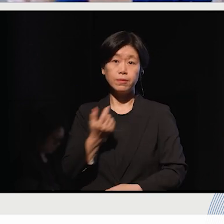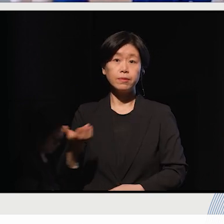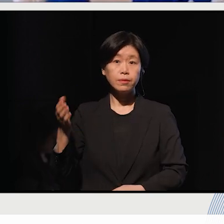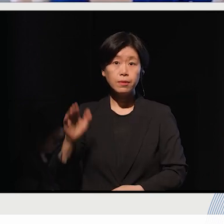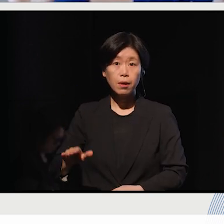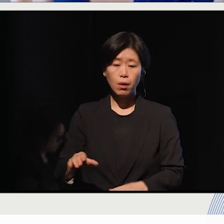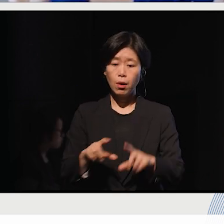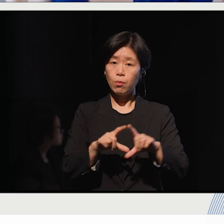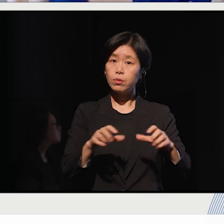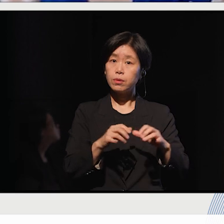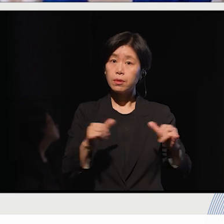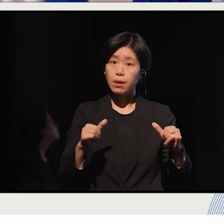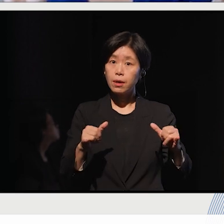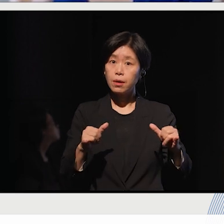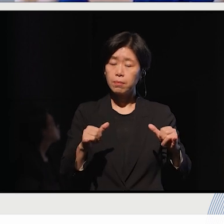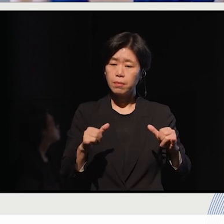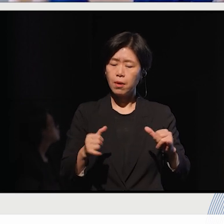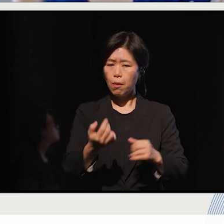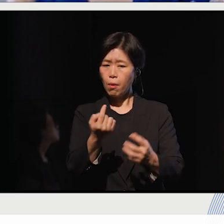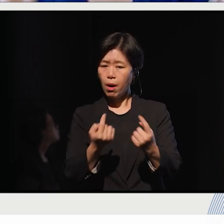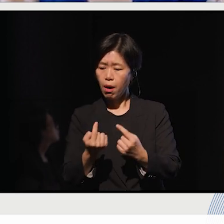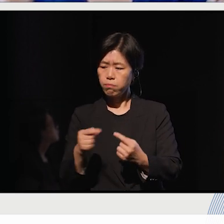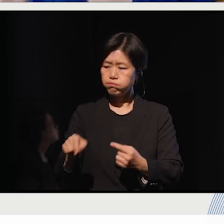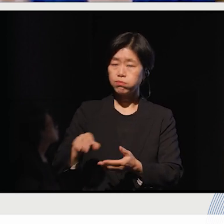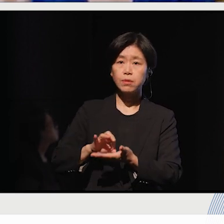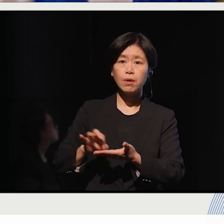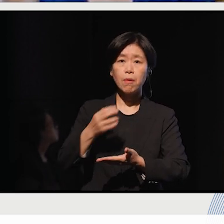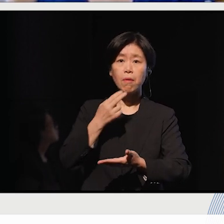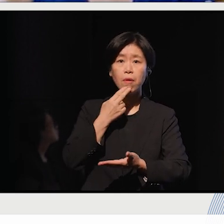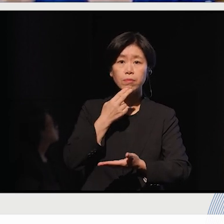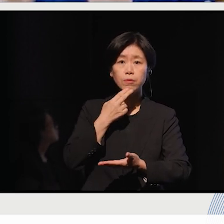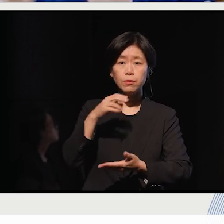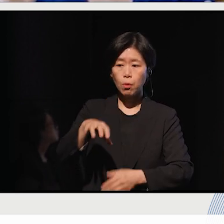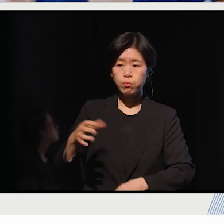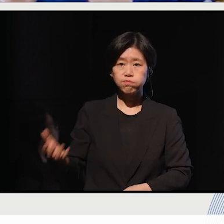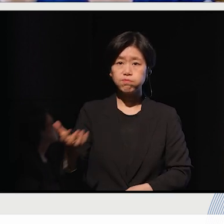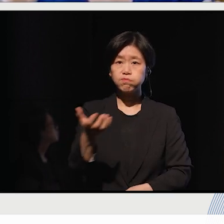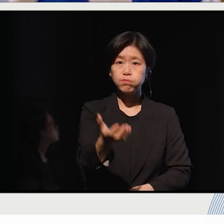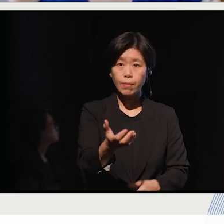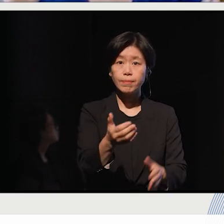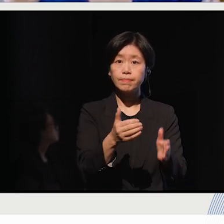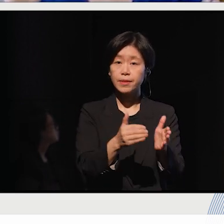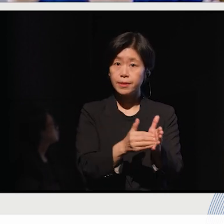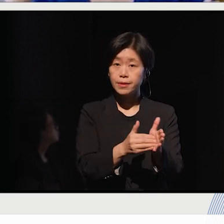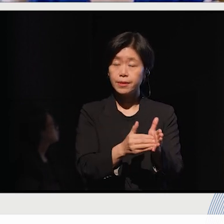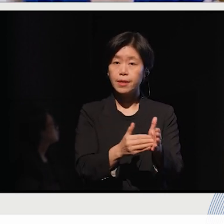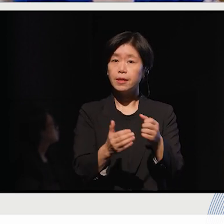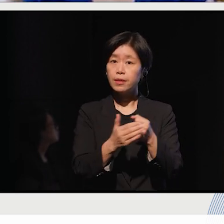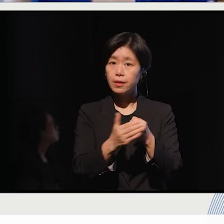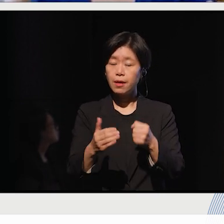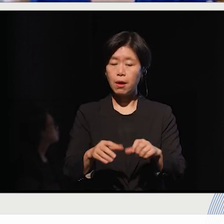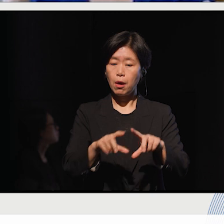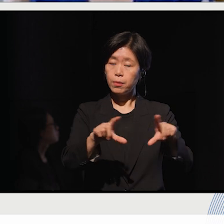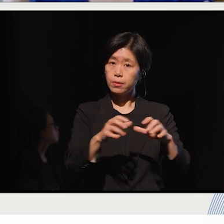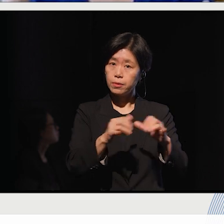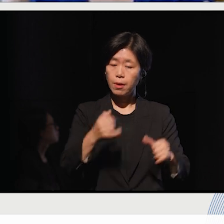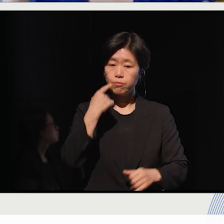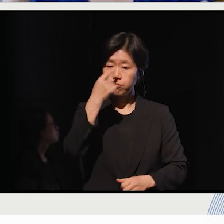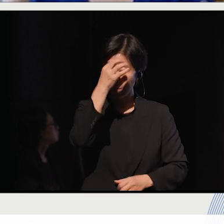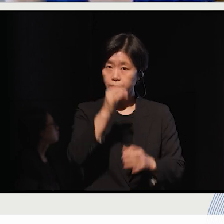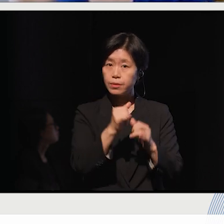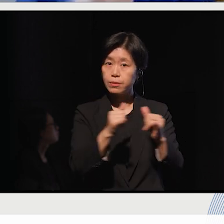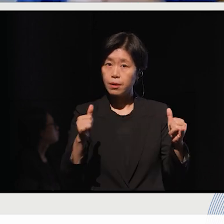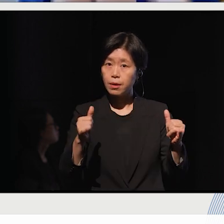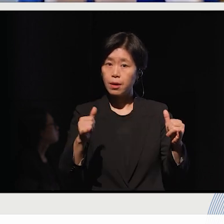but they go to areas that are really not used very frequently by the public. And so I might set them as a slightly